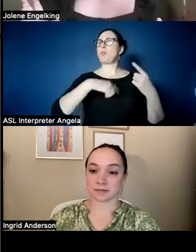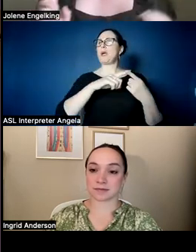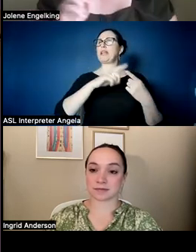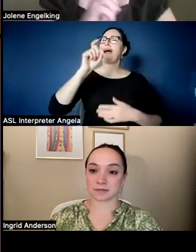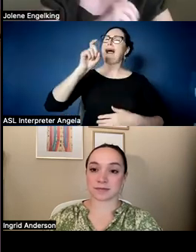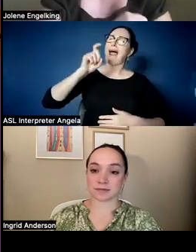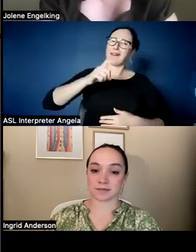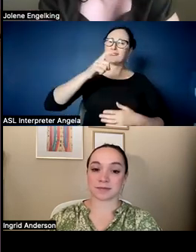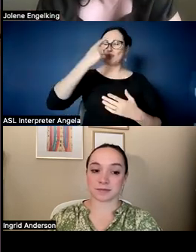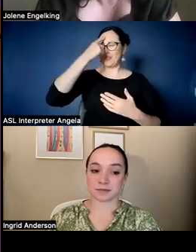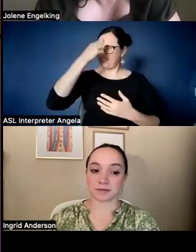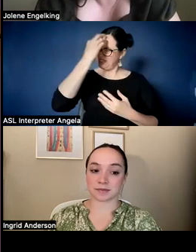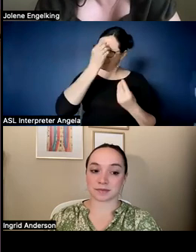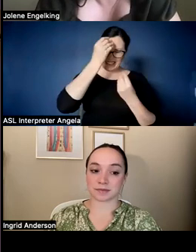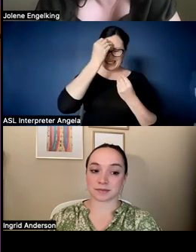those spaces.